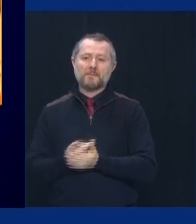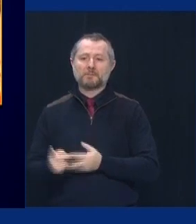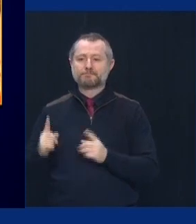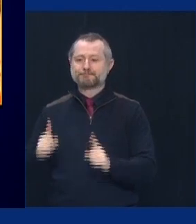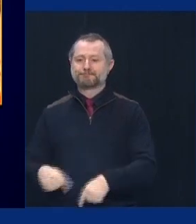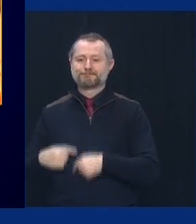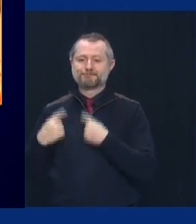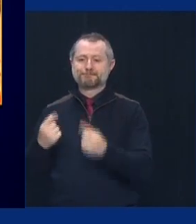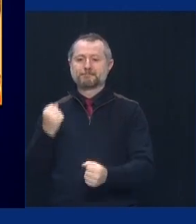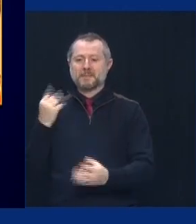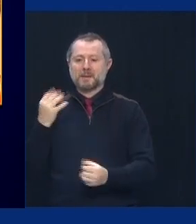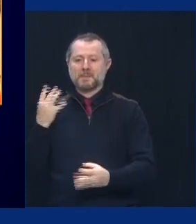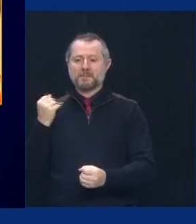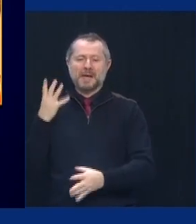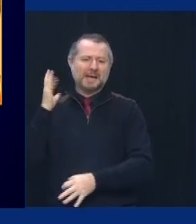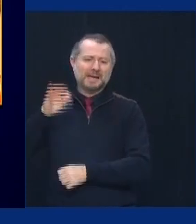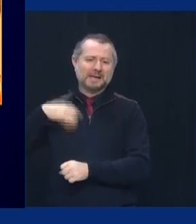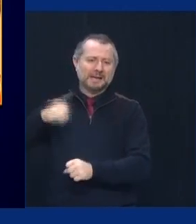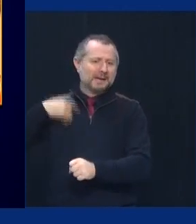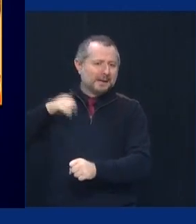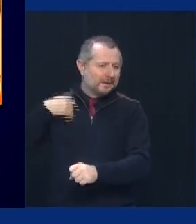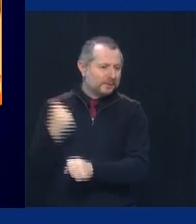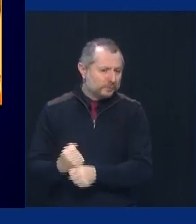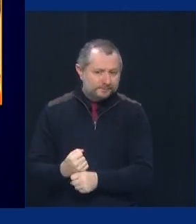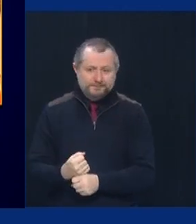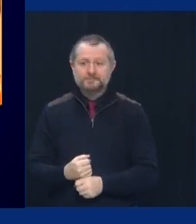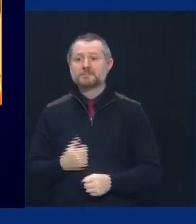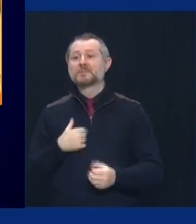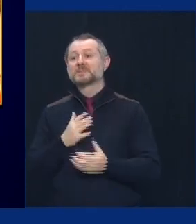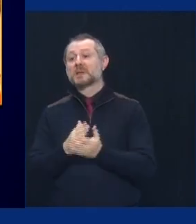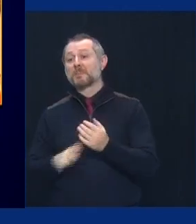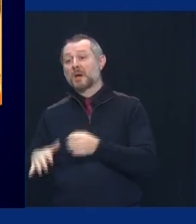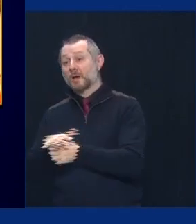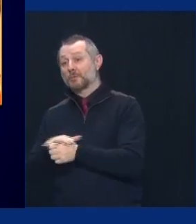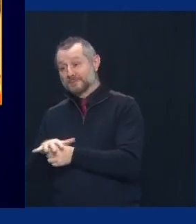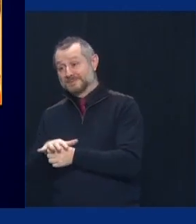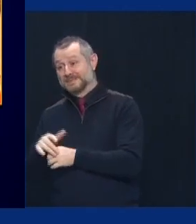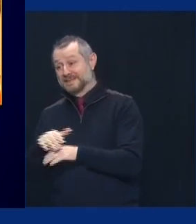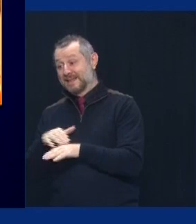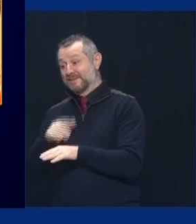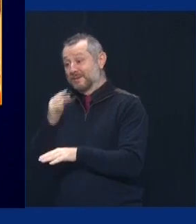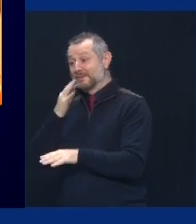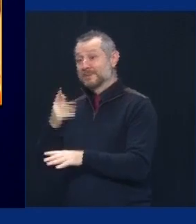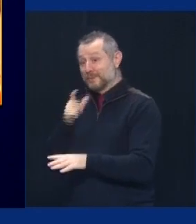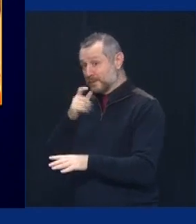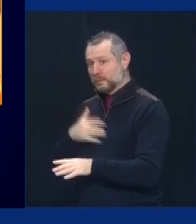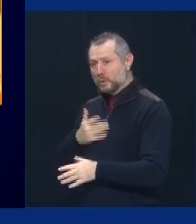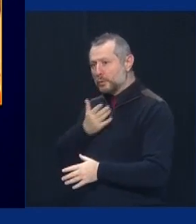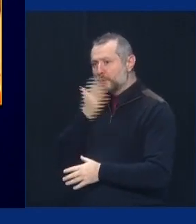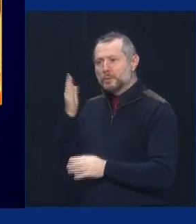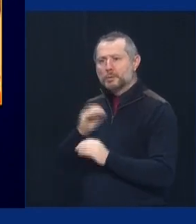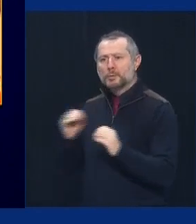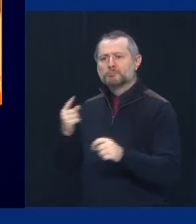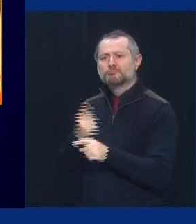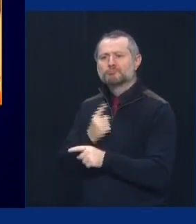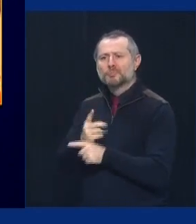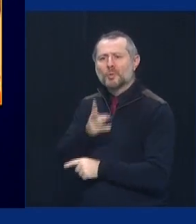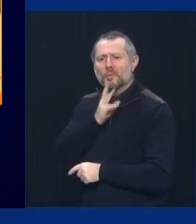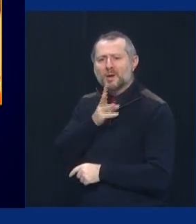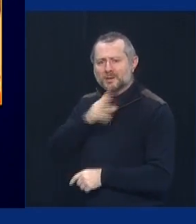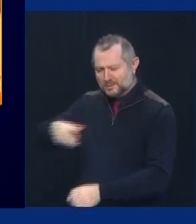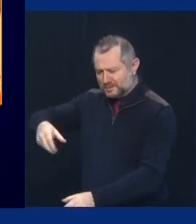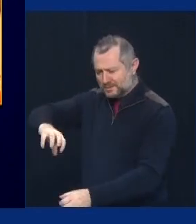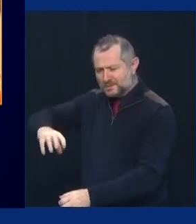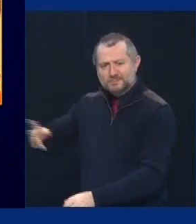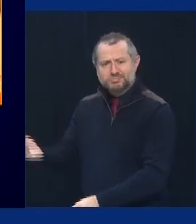are places in Indian country where there isn't running water. How can we expect folks to follow hand washing guidance without